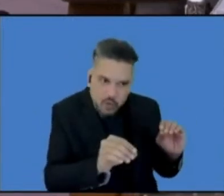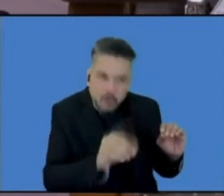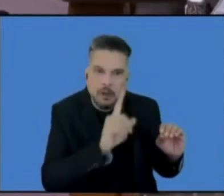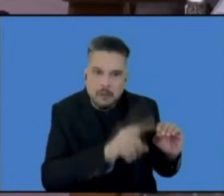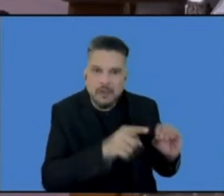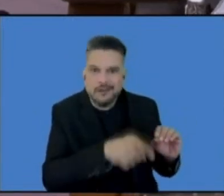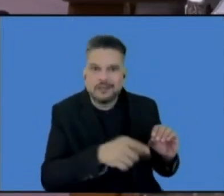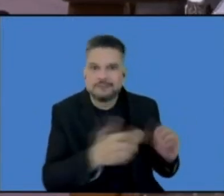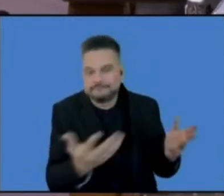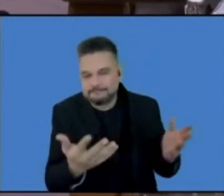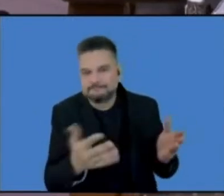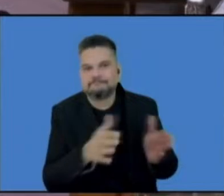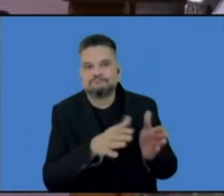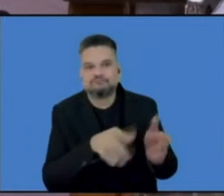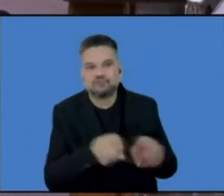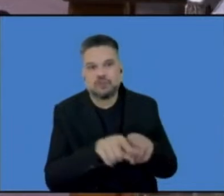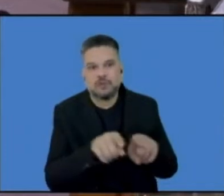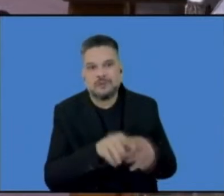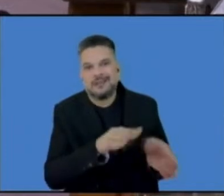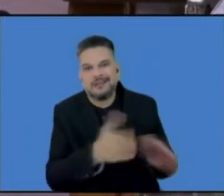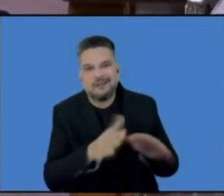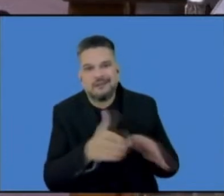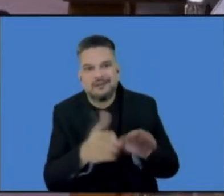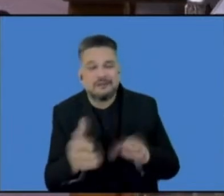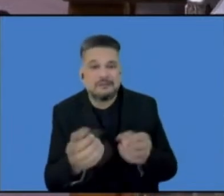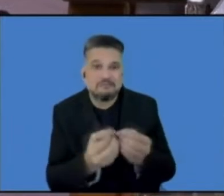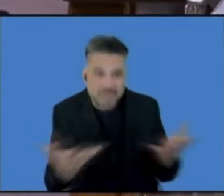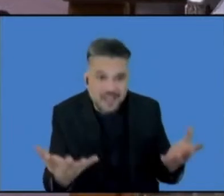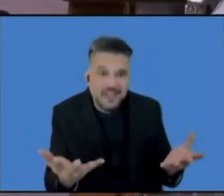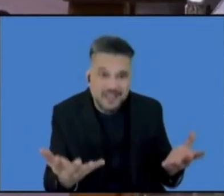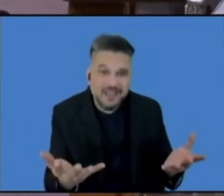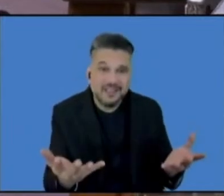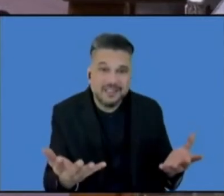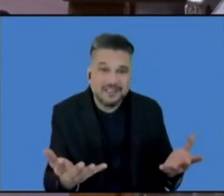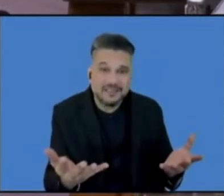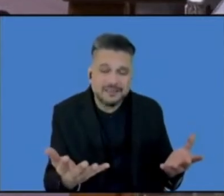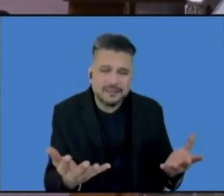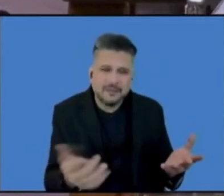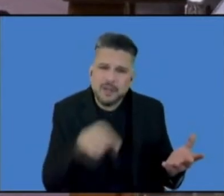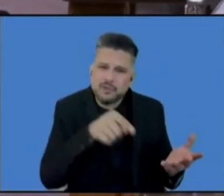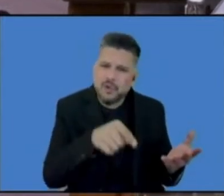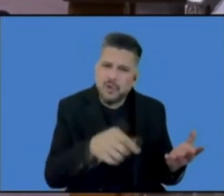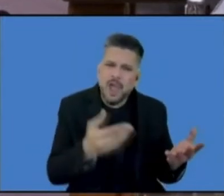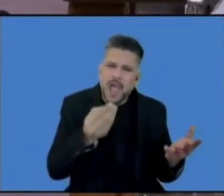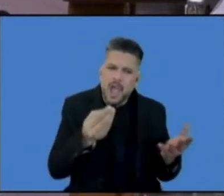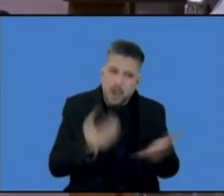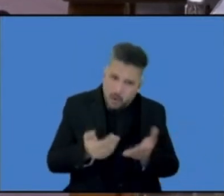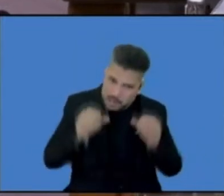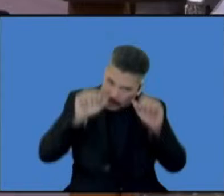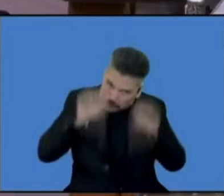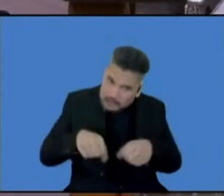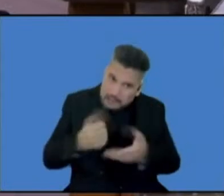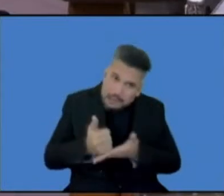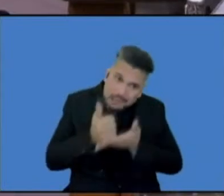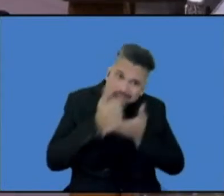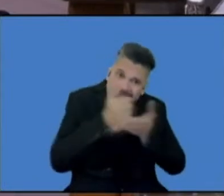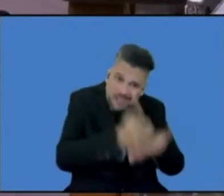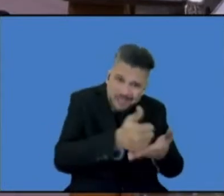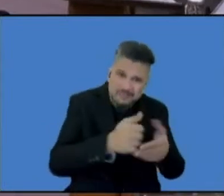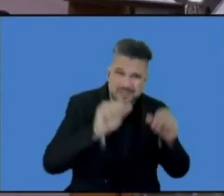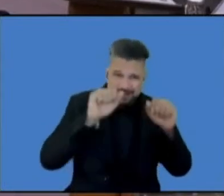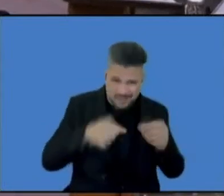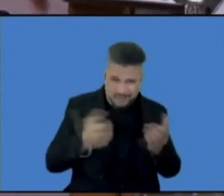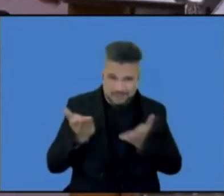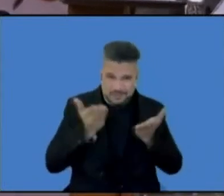unmet reproductive health needs. So the solutions are there, but I think we also have to think out of the